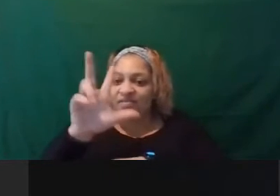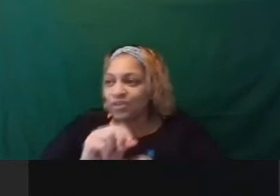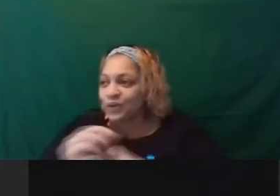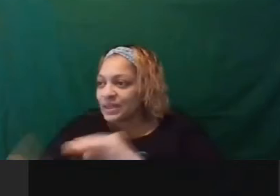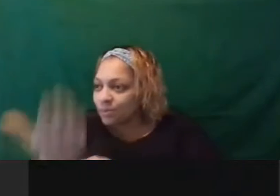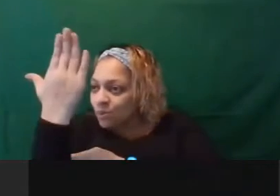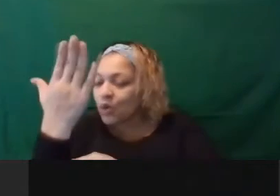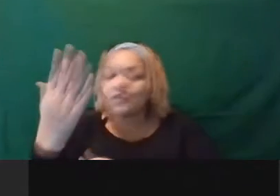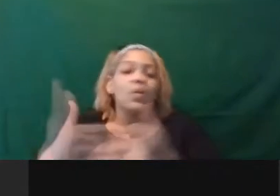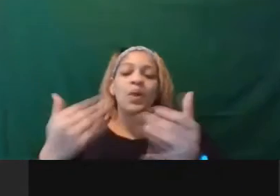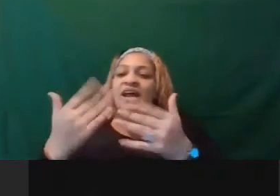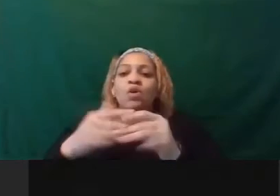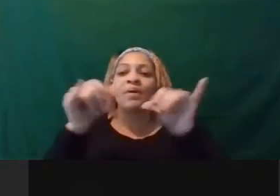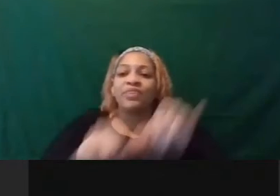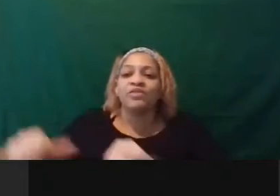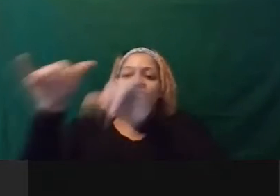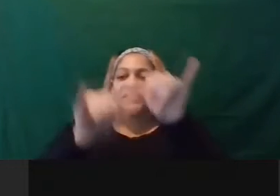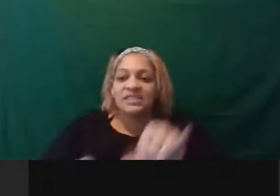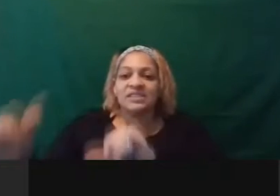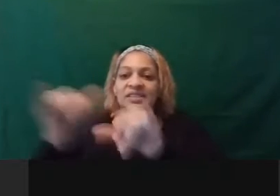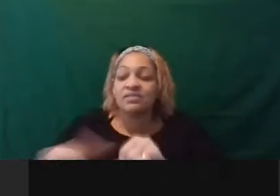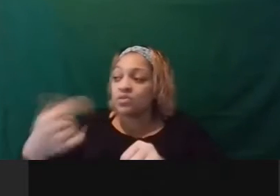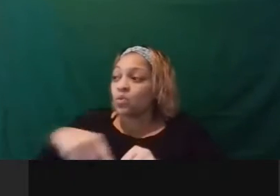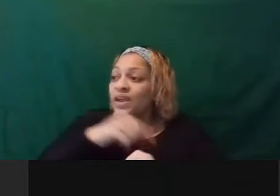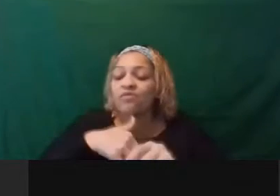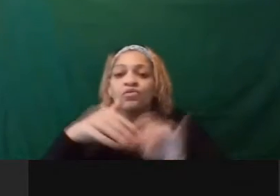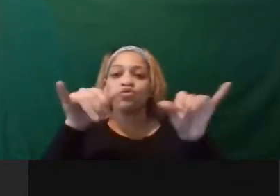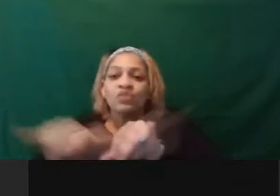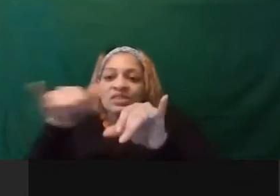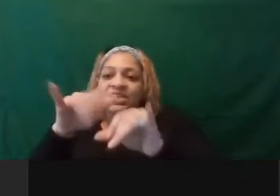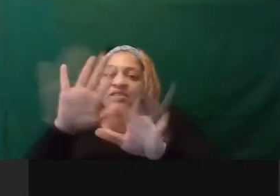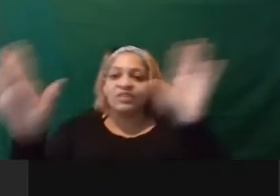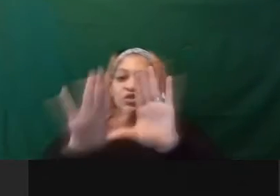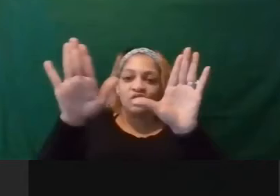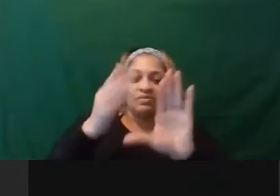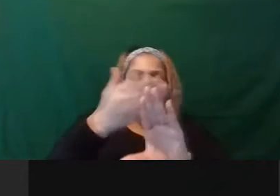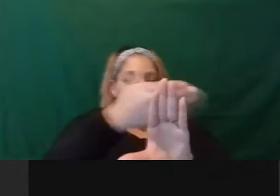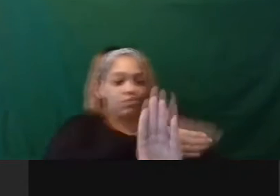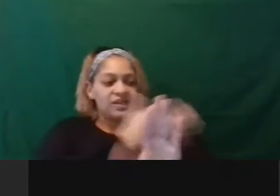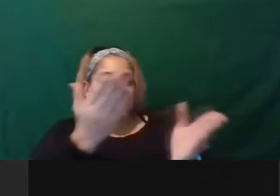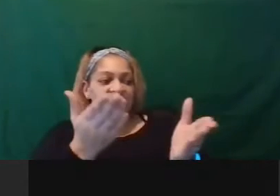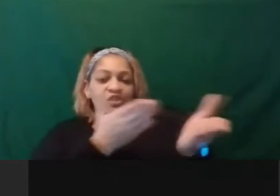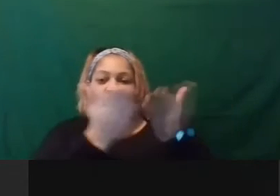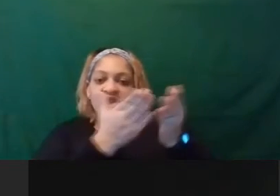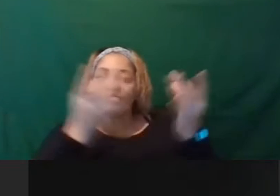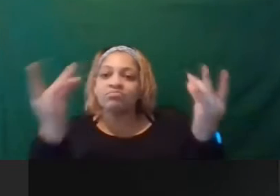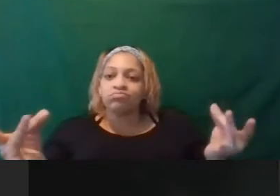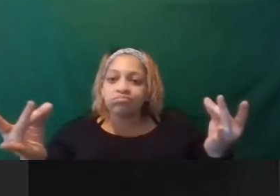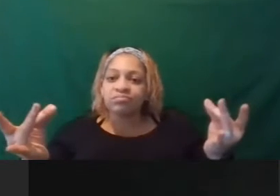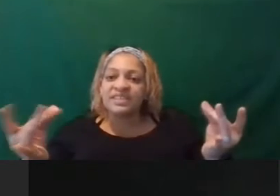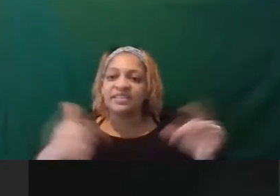to doing something. The routine, we have a routine for service. It starts with a pre-service meditation. Then there's